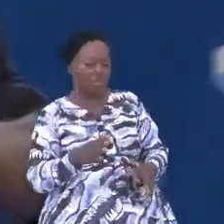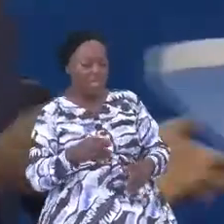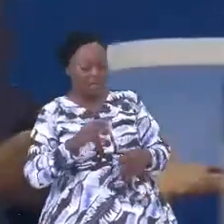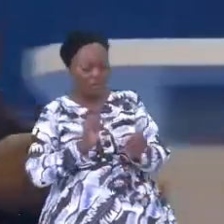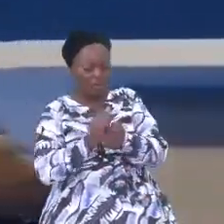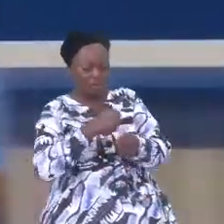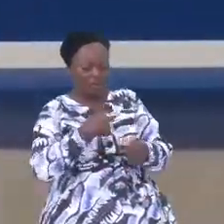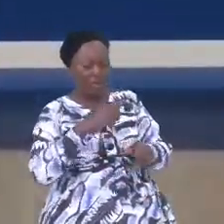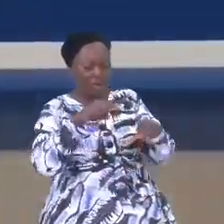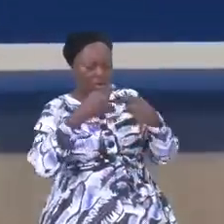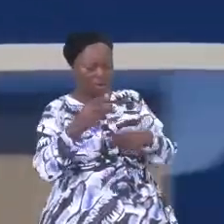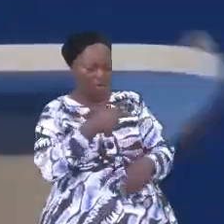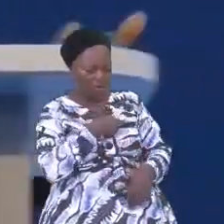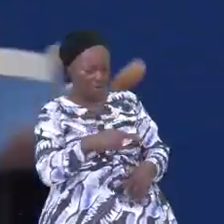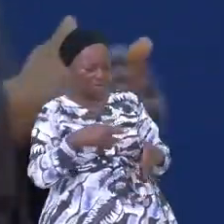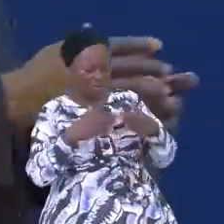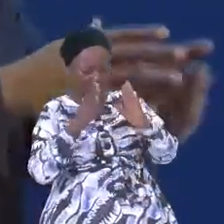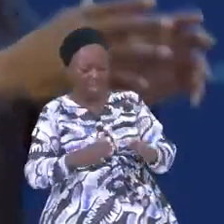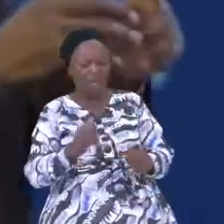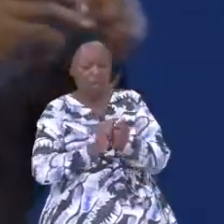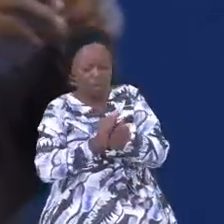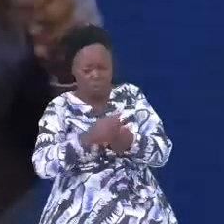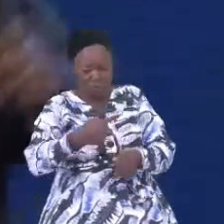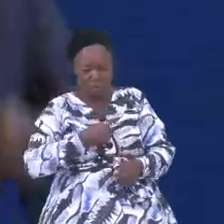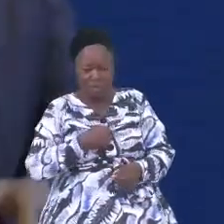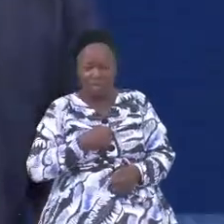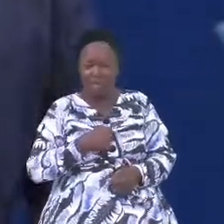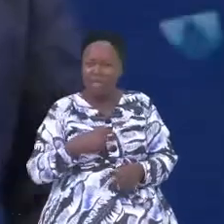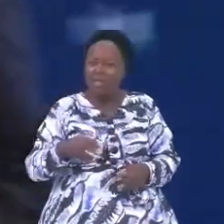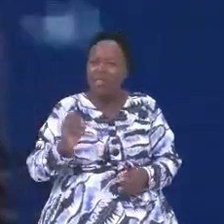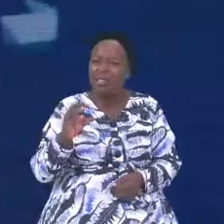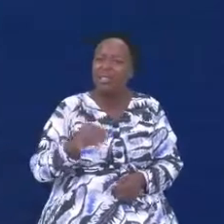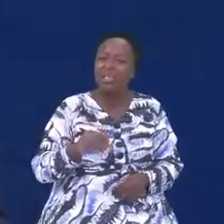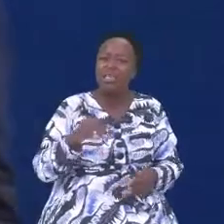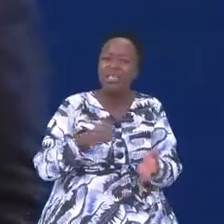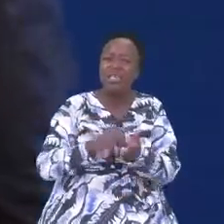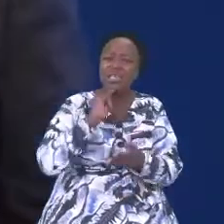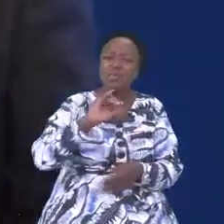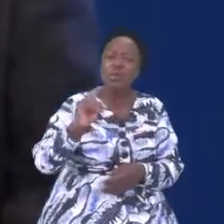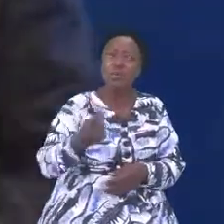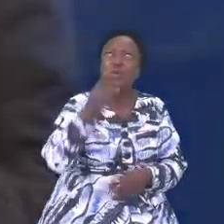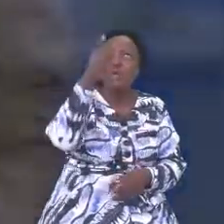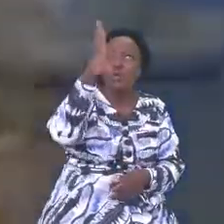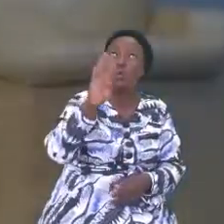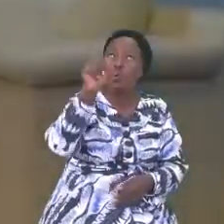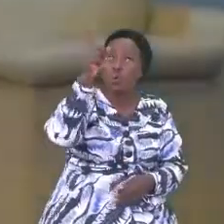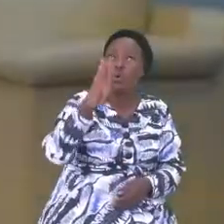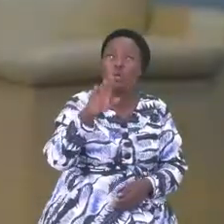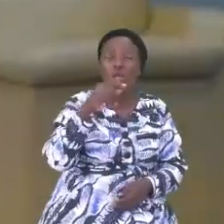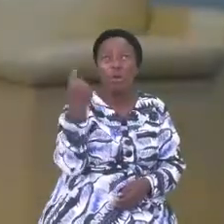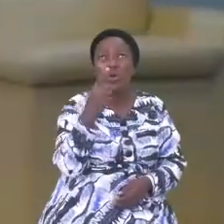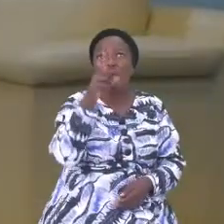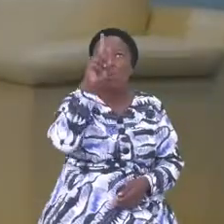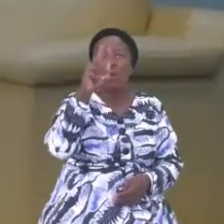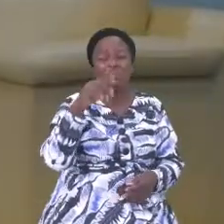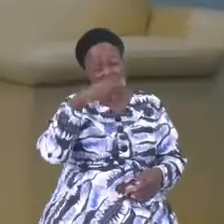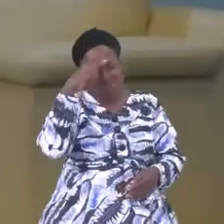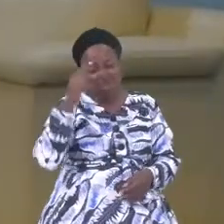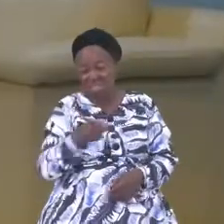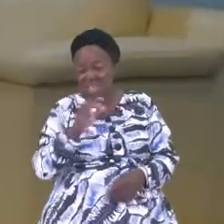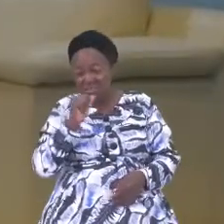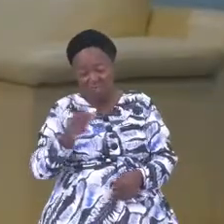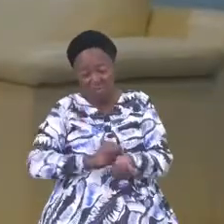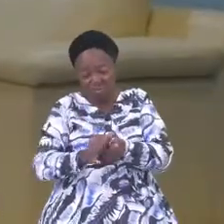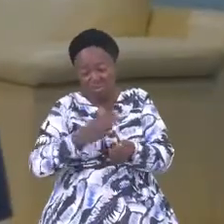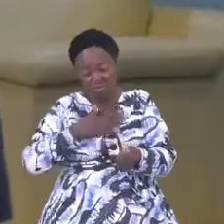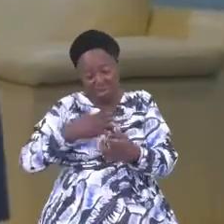a religious leader, wash me. He said, God, you're the only one. They cannot wash my heart. They cannot